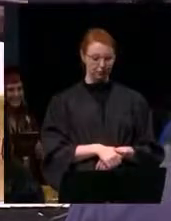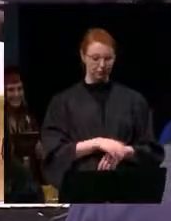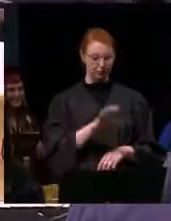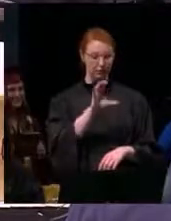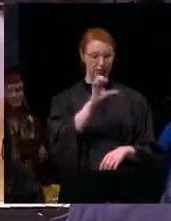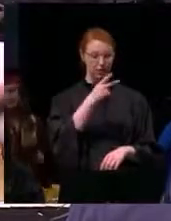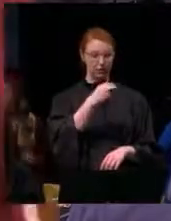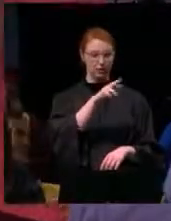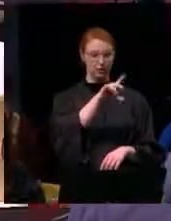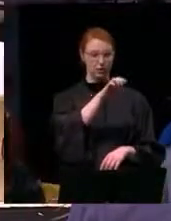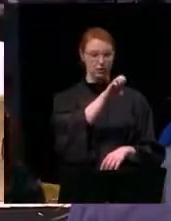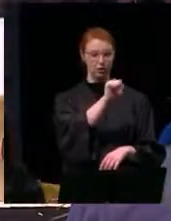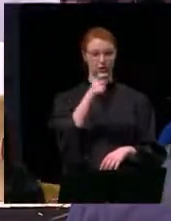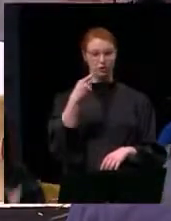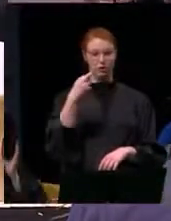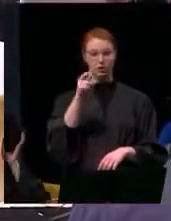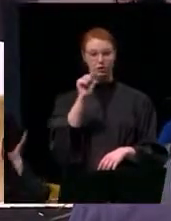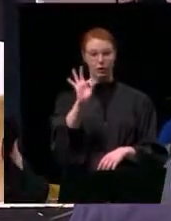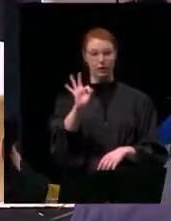Charles Graff.